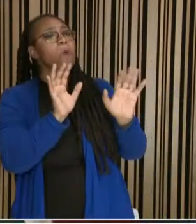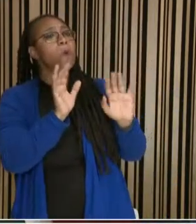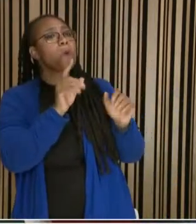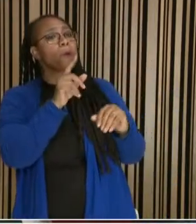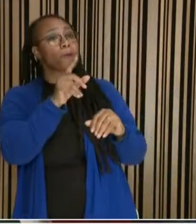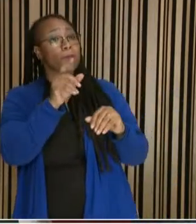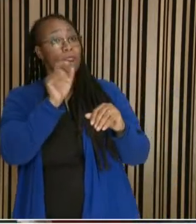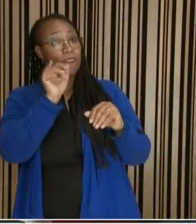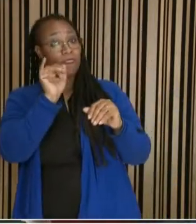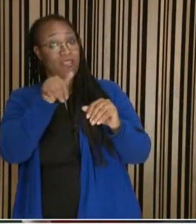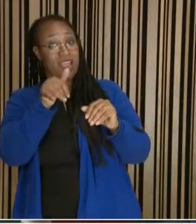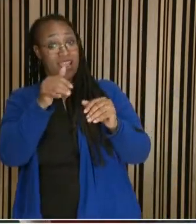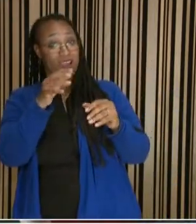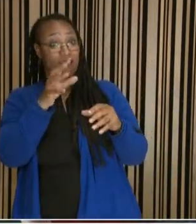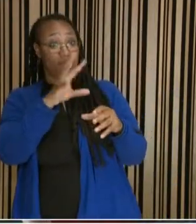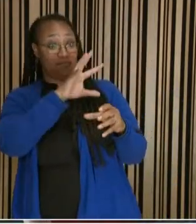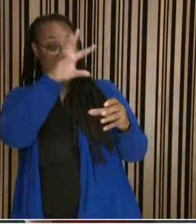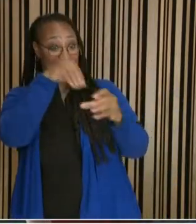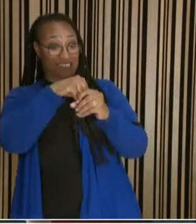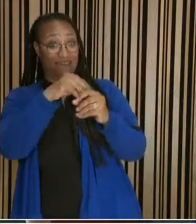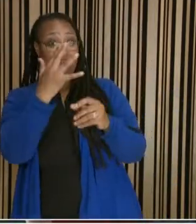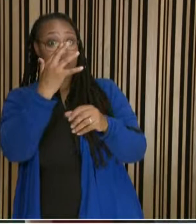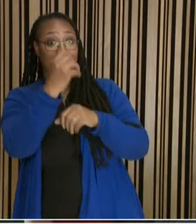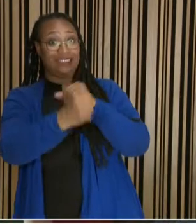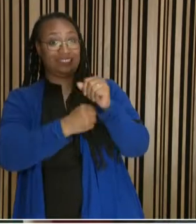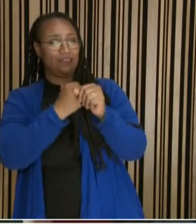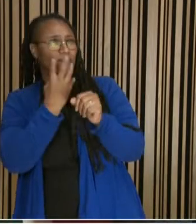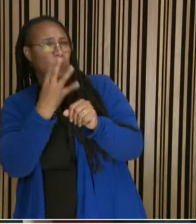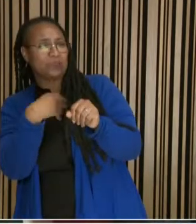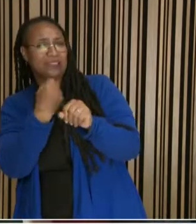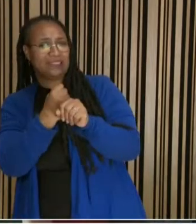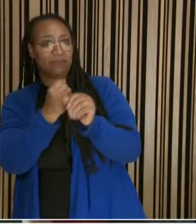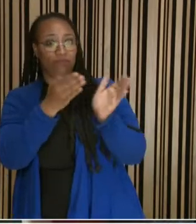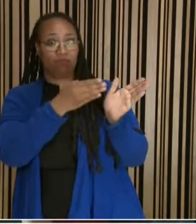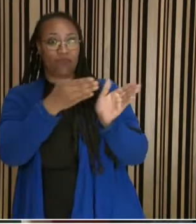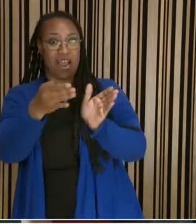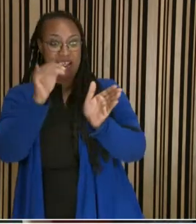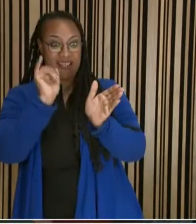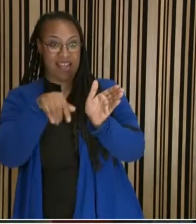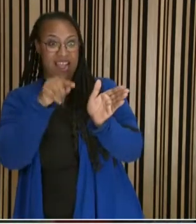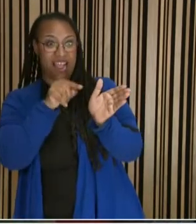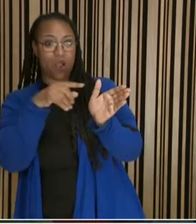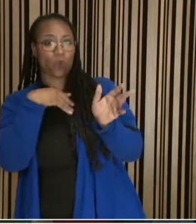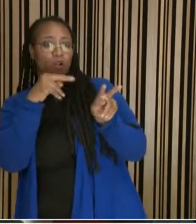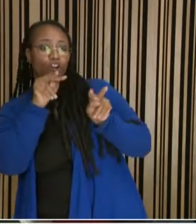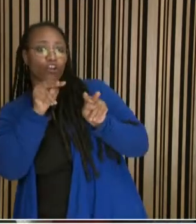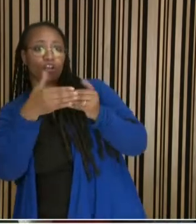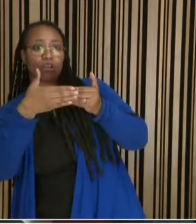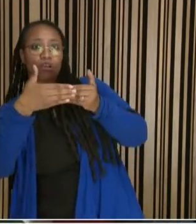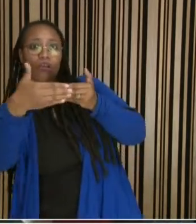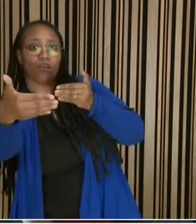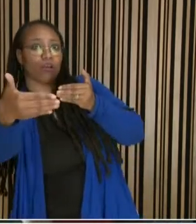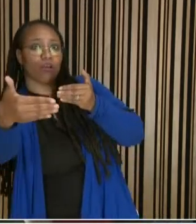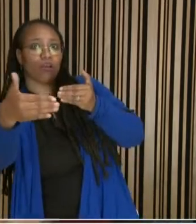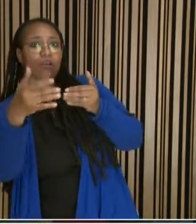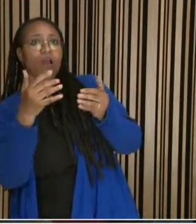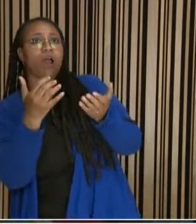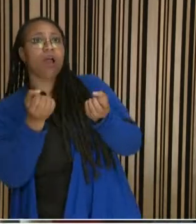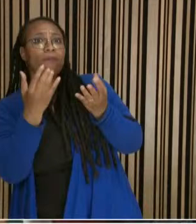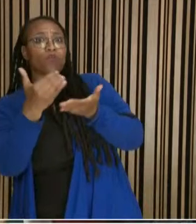plan, which is 5 years. Oh, 4 years. 4 years or 5 years? I'm sorry. 4 years. 4 years. Okay, sorry about that. 4 years.